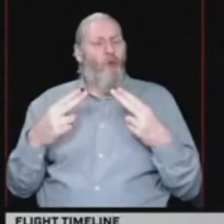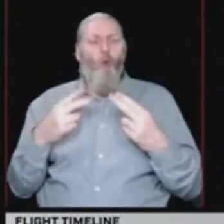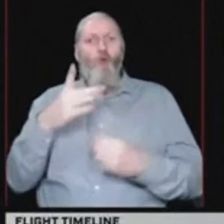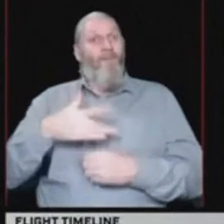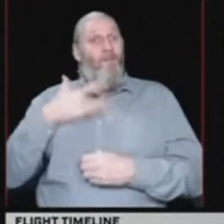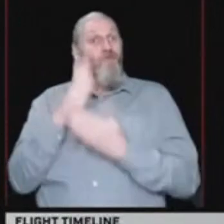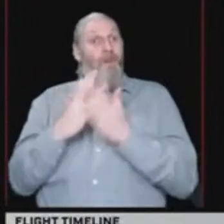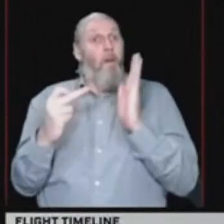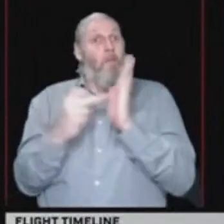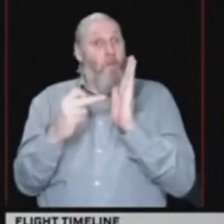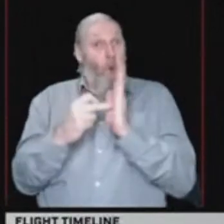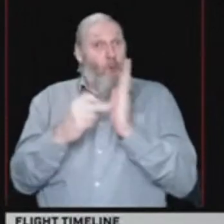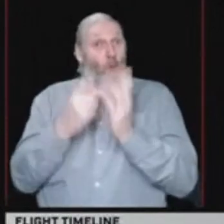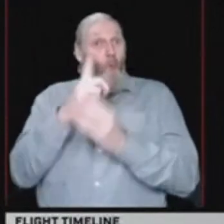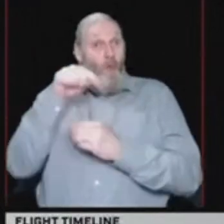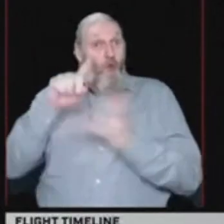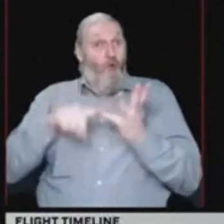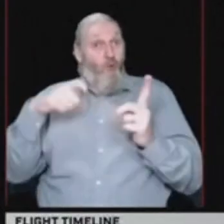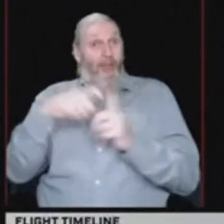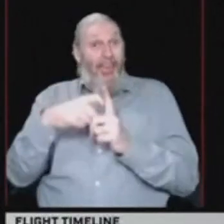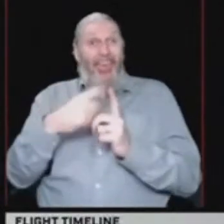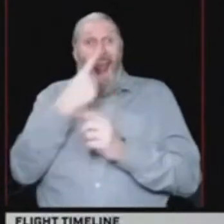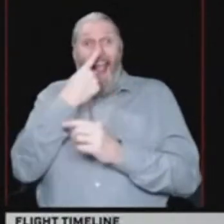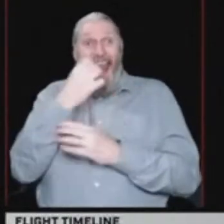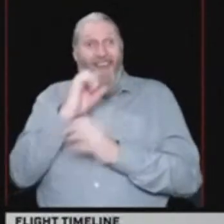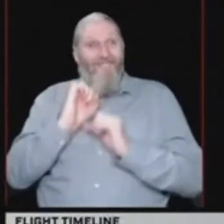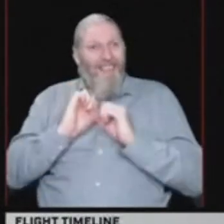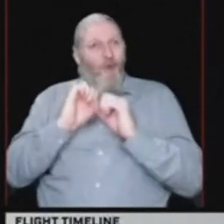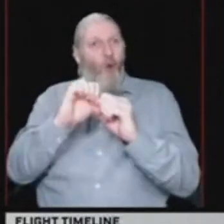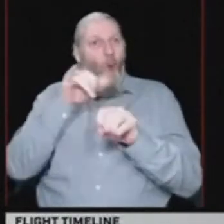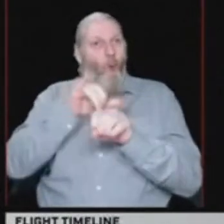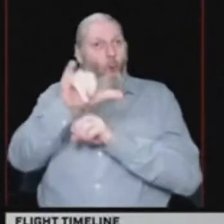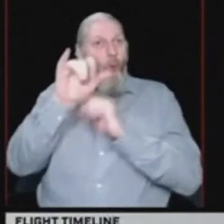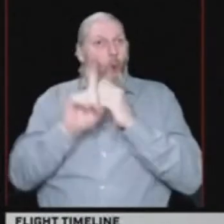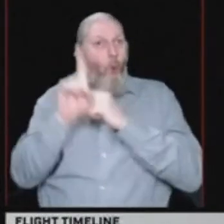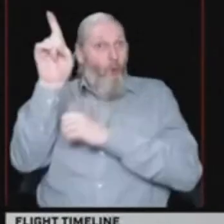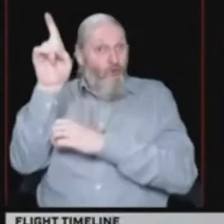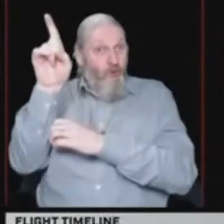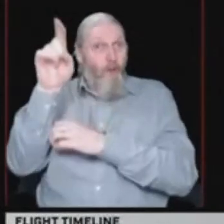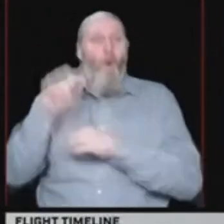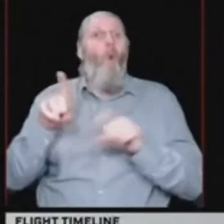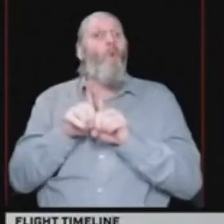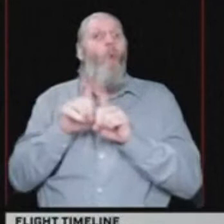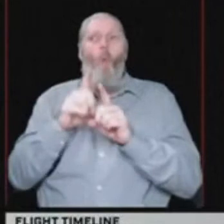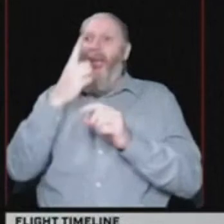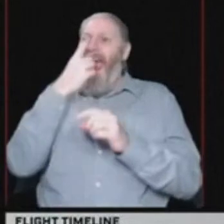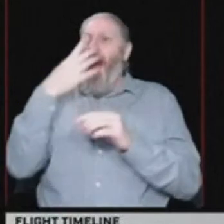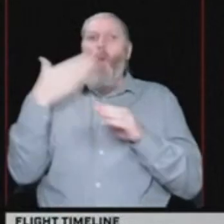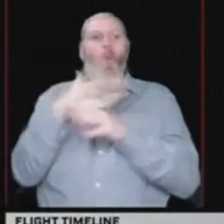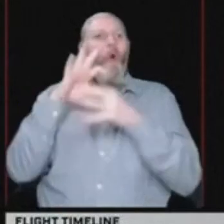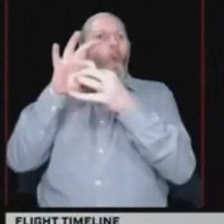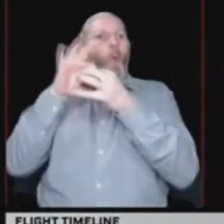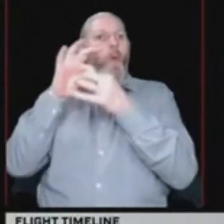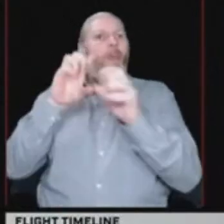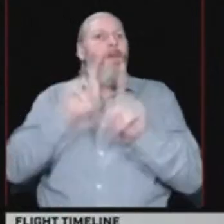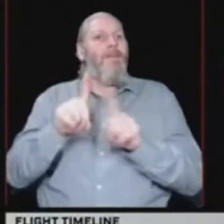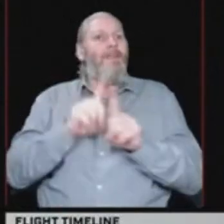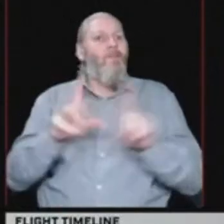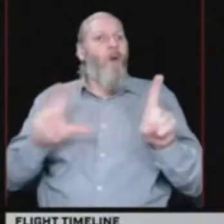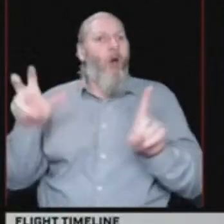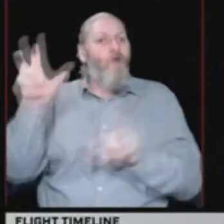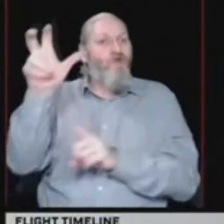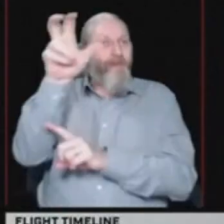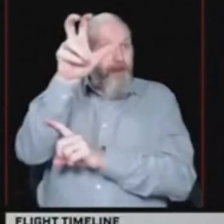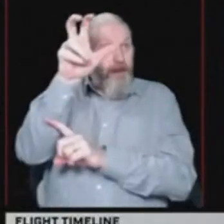sustainable space-based capability vis-a-vis other spacefaring nations, so as a nation leading in the space realm, and